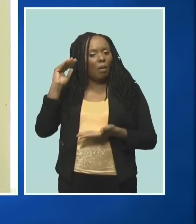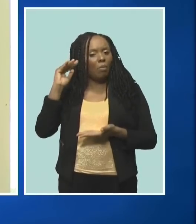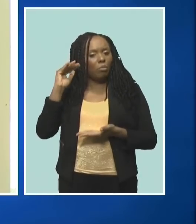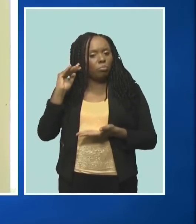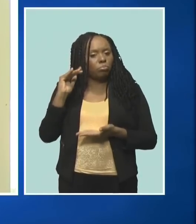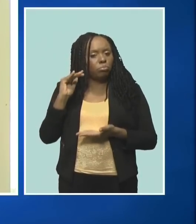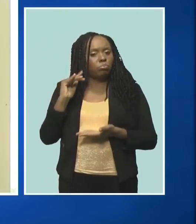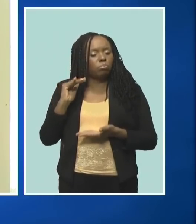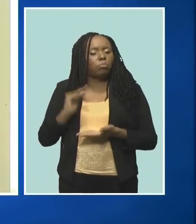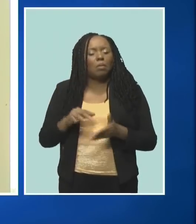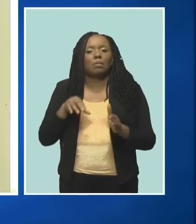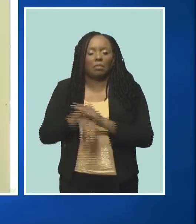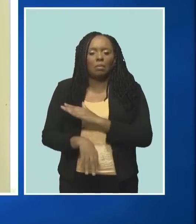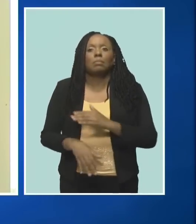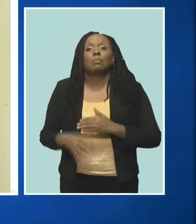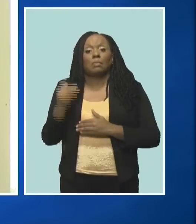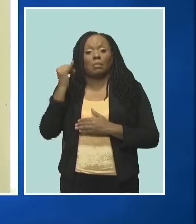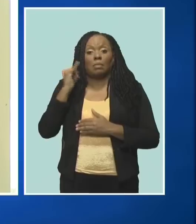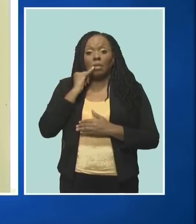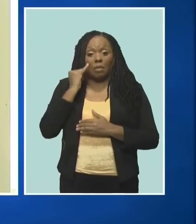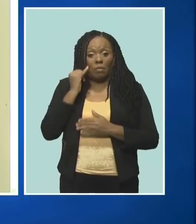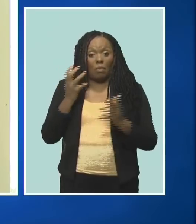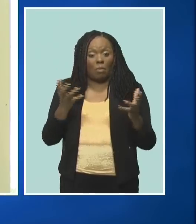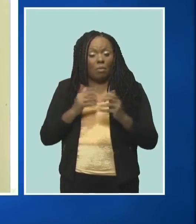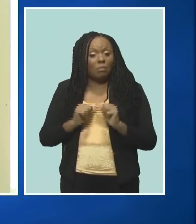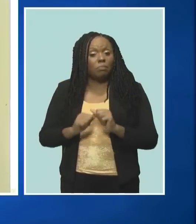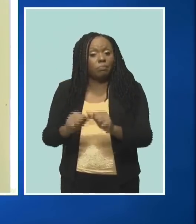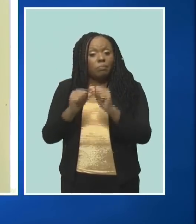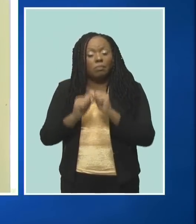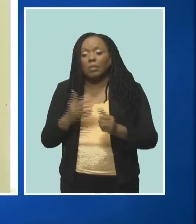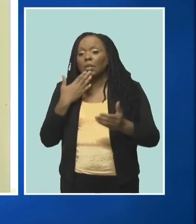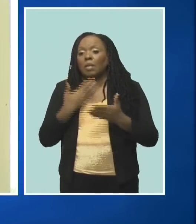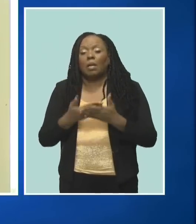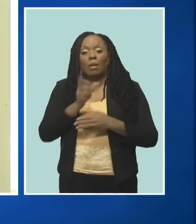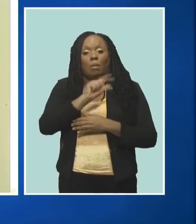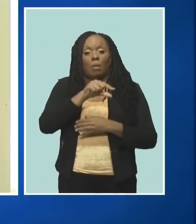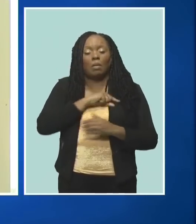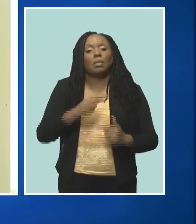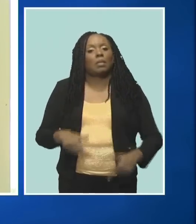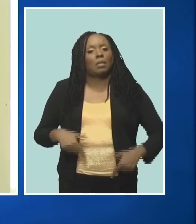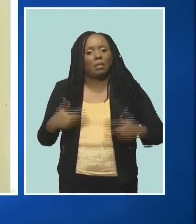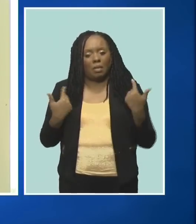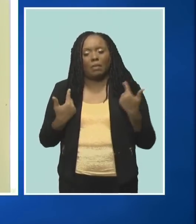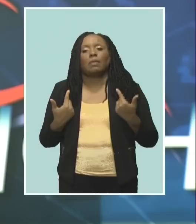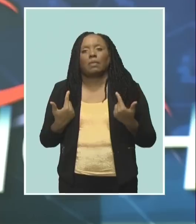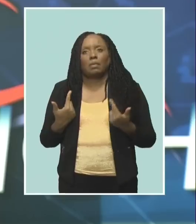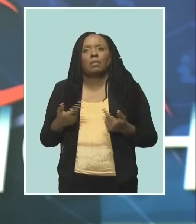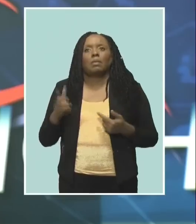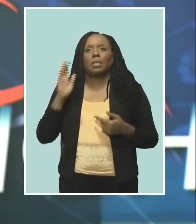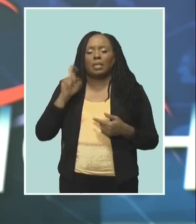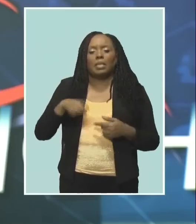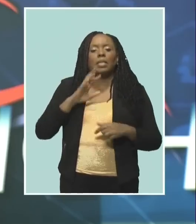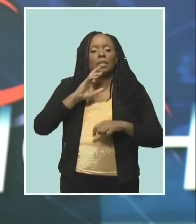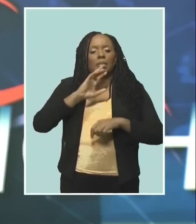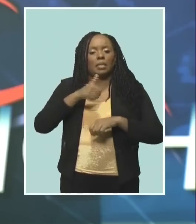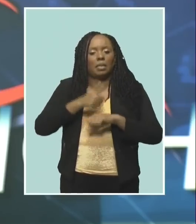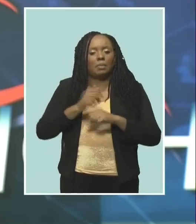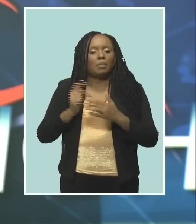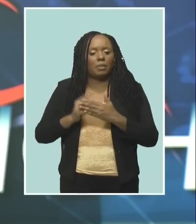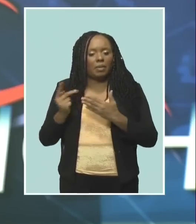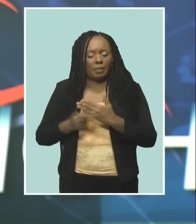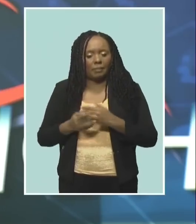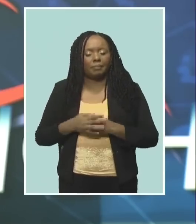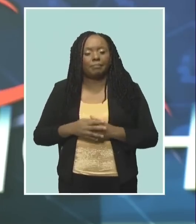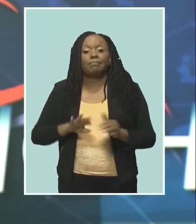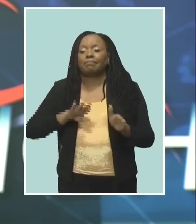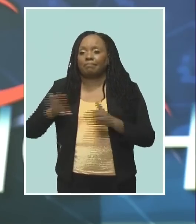it is necessary if we are going to continue to enjoy the quality of life that we've come to enjoy. Let's turn our attention to what's happening